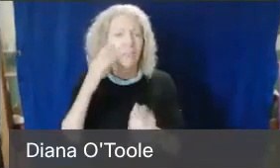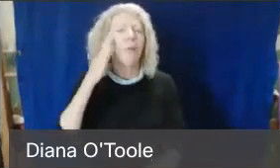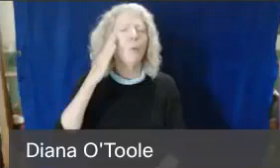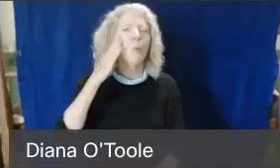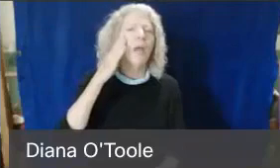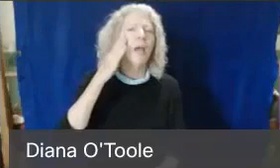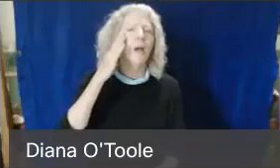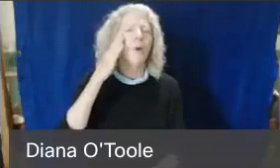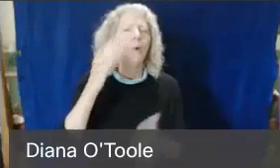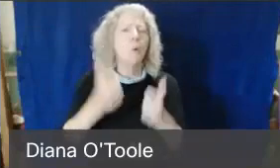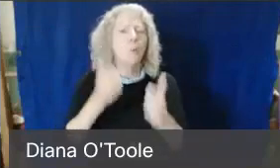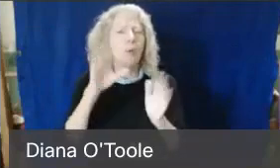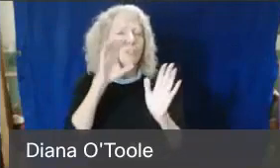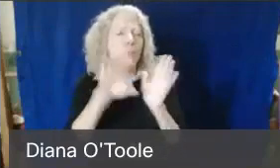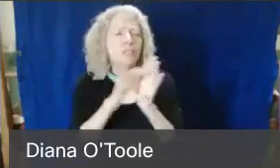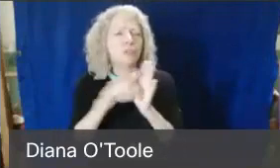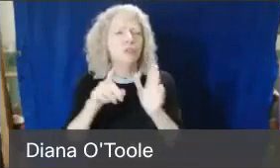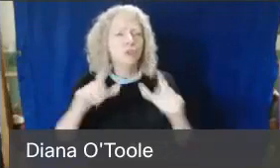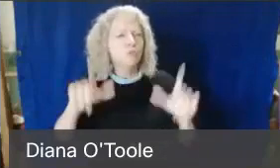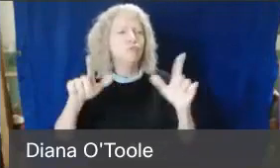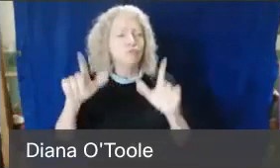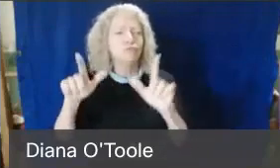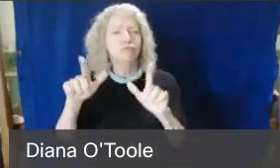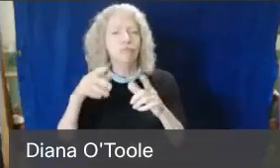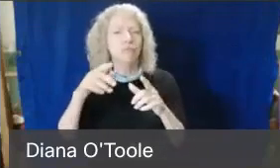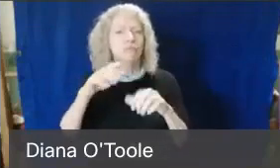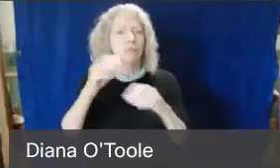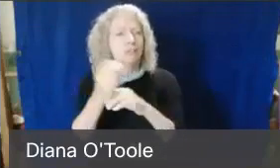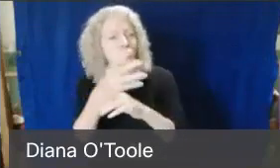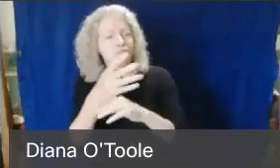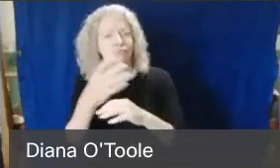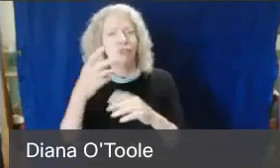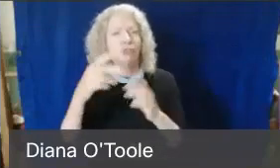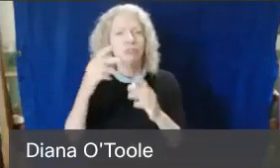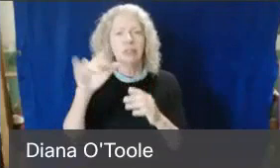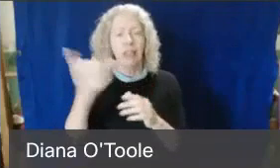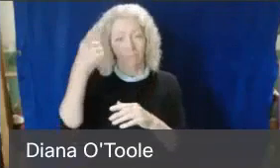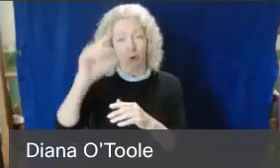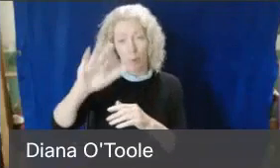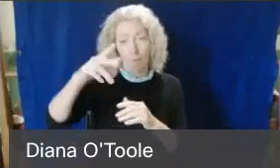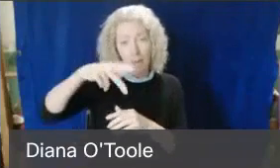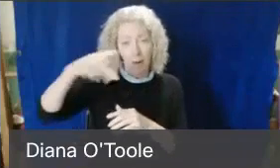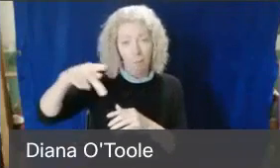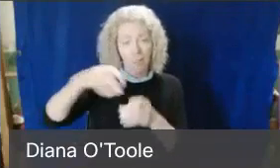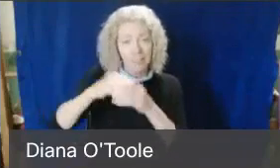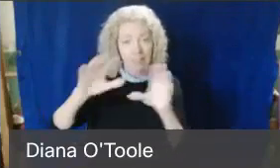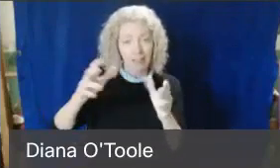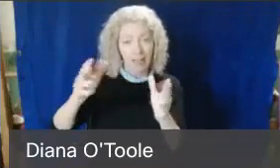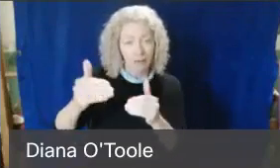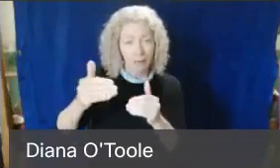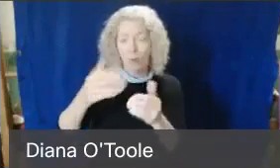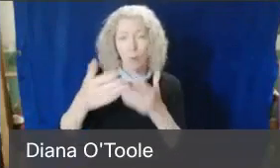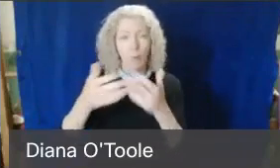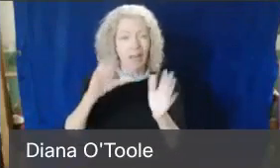you show, for example, in a classroom look like. If you're doing PowerPoints, do the images you show reflect